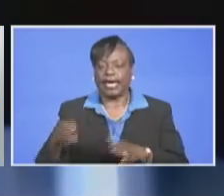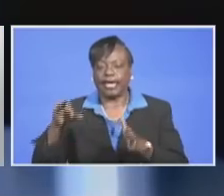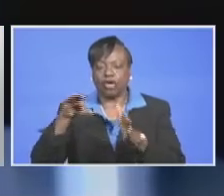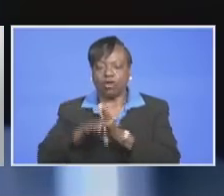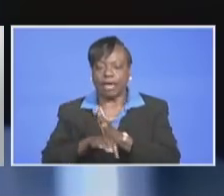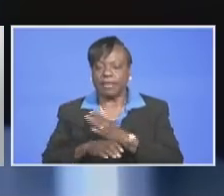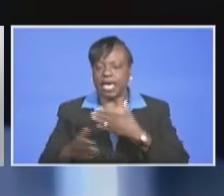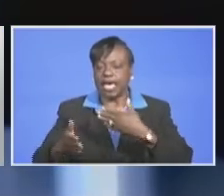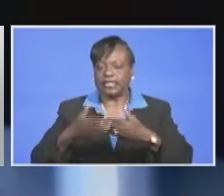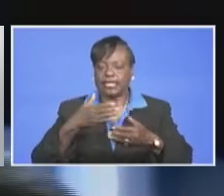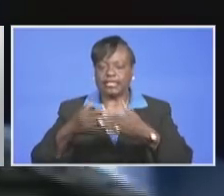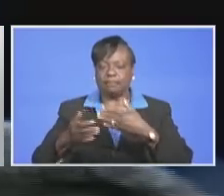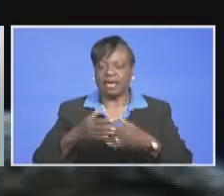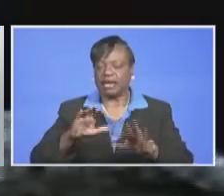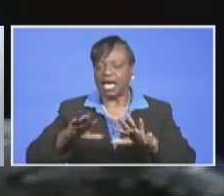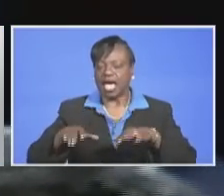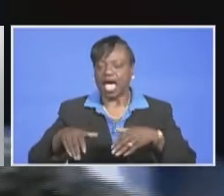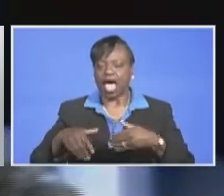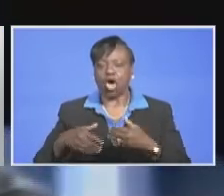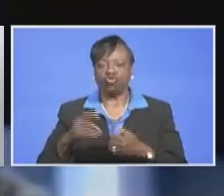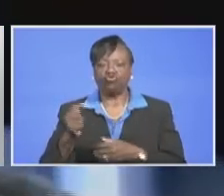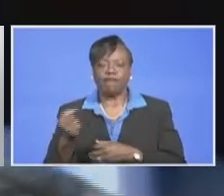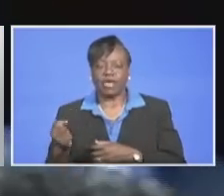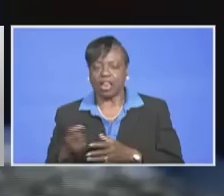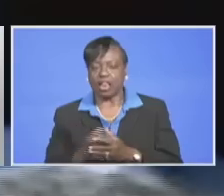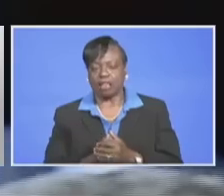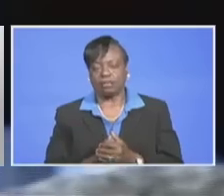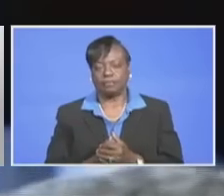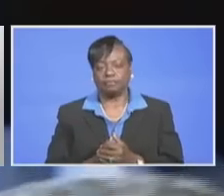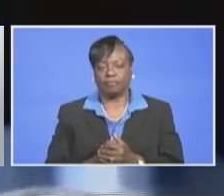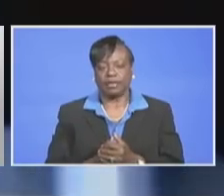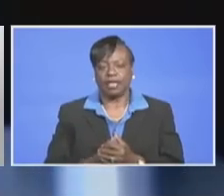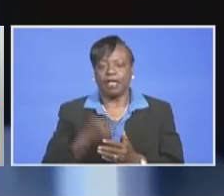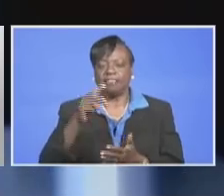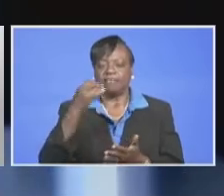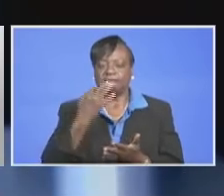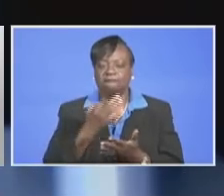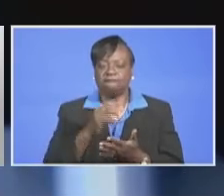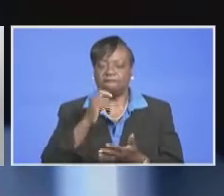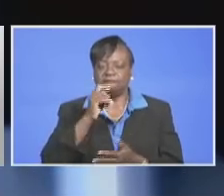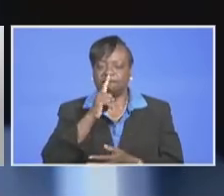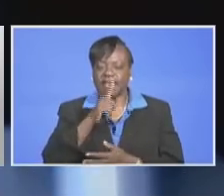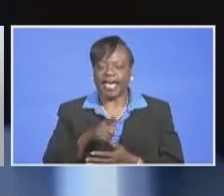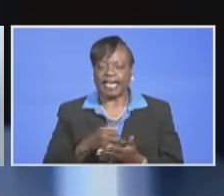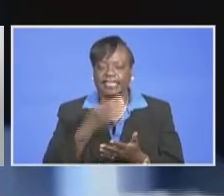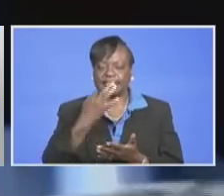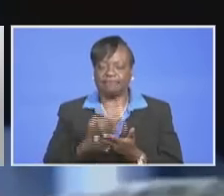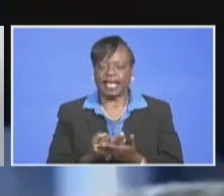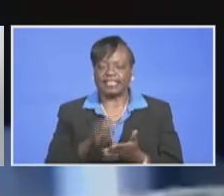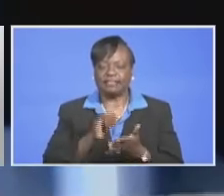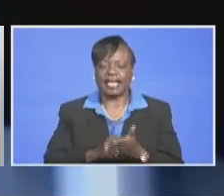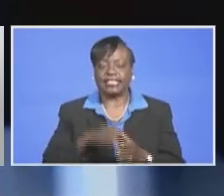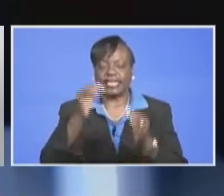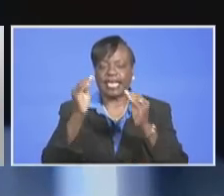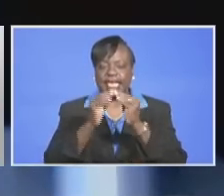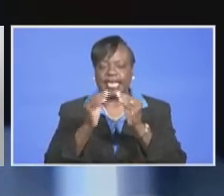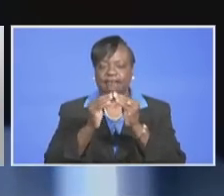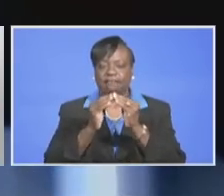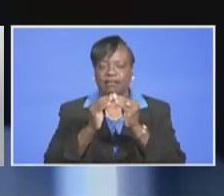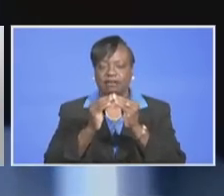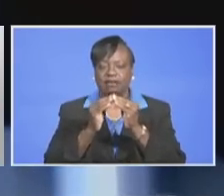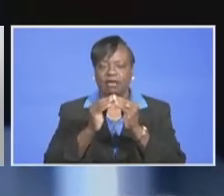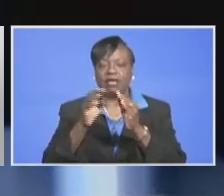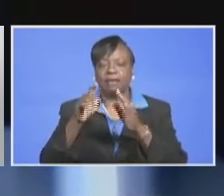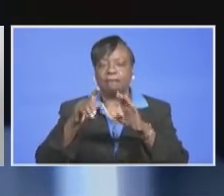no matter how trivial the matter might have been. The fact that even infractions of the law which